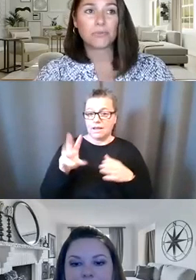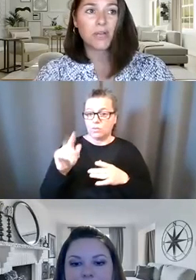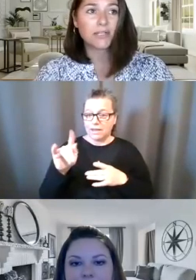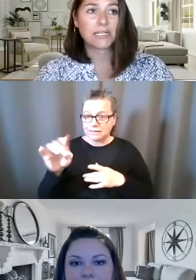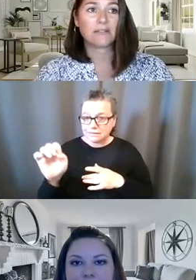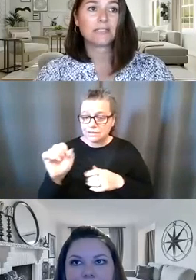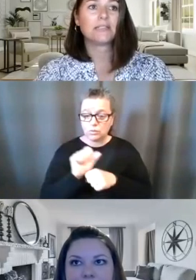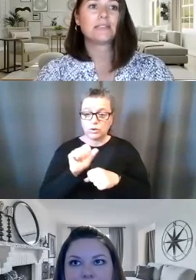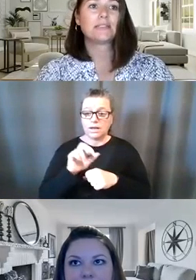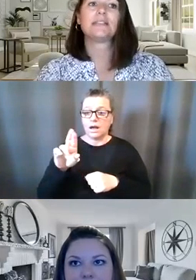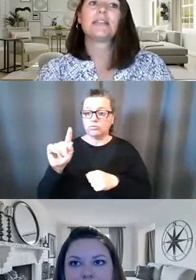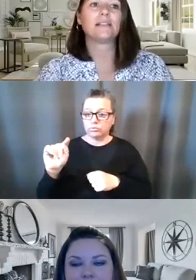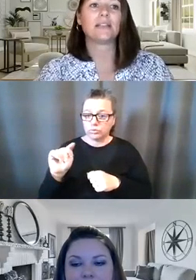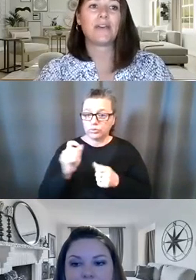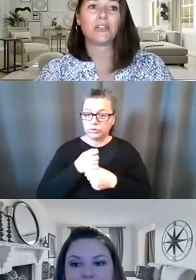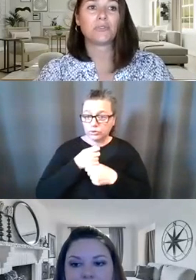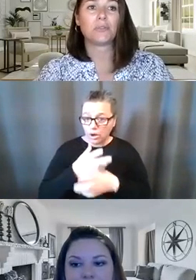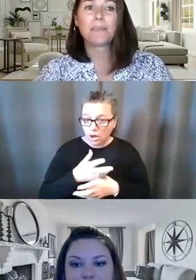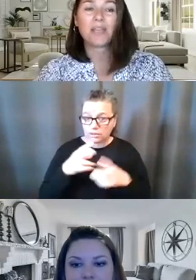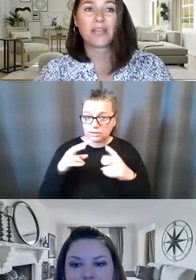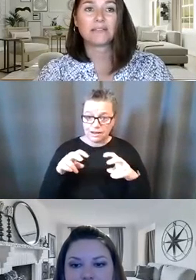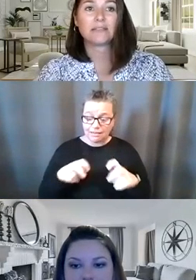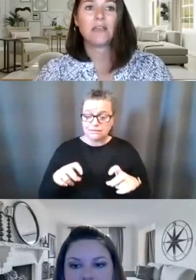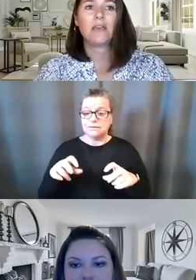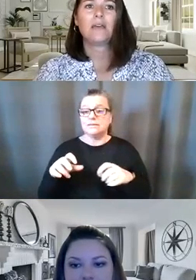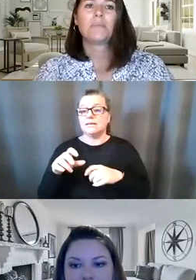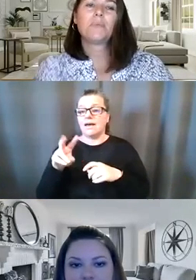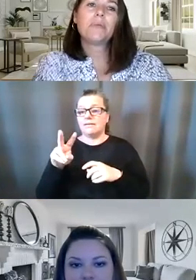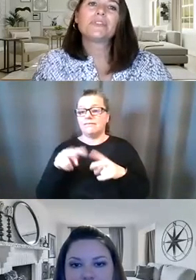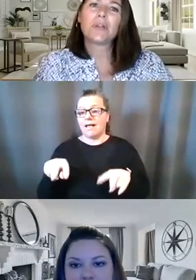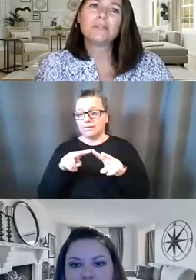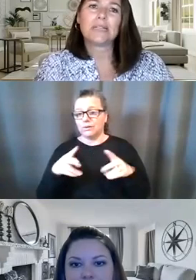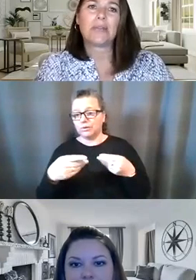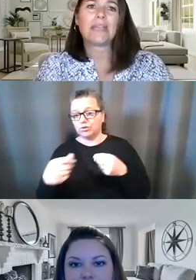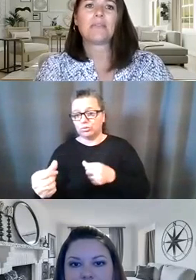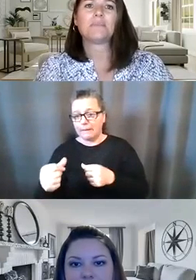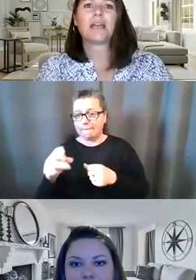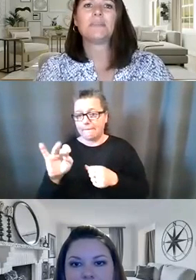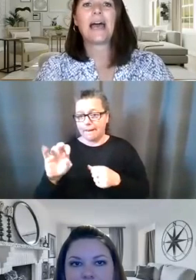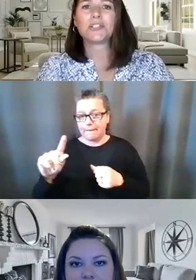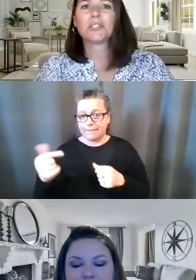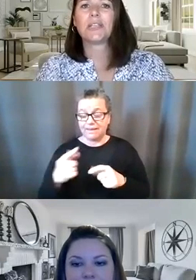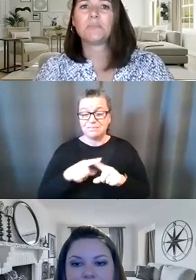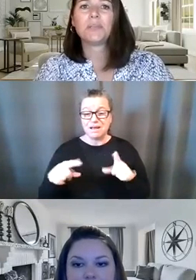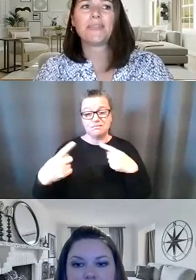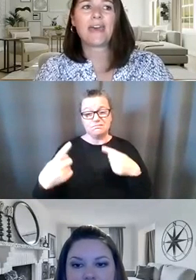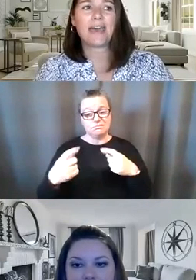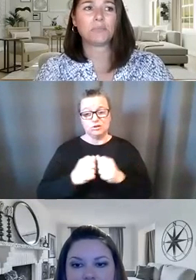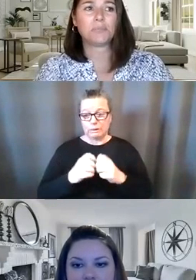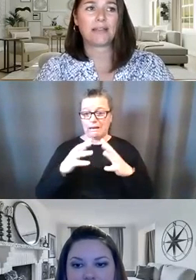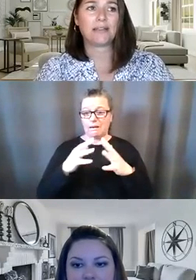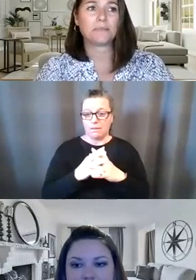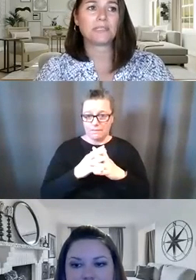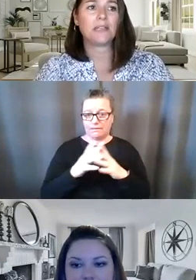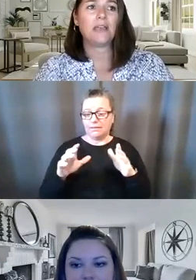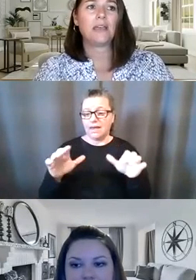on a root cause analysis, and tackling value stream mapping events. But we were struggling when it came time to actually implement the action